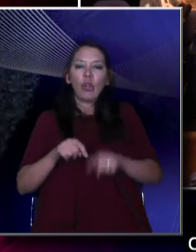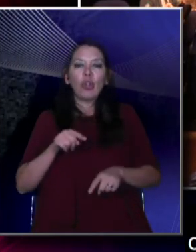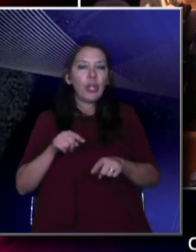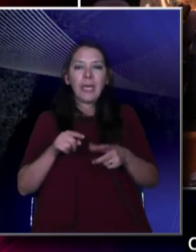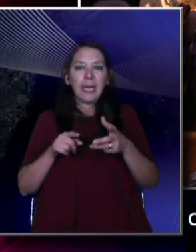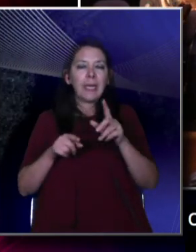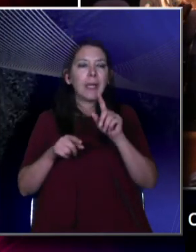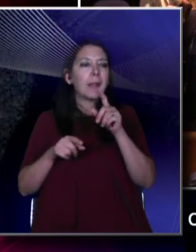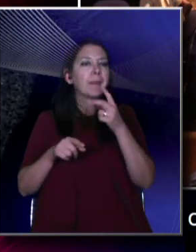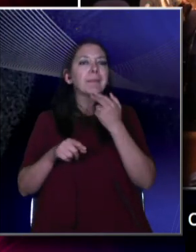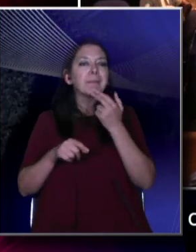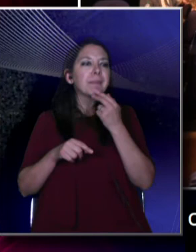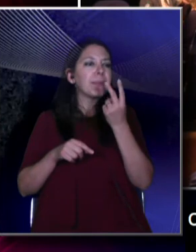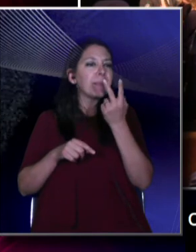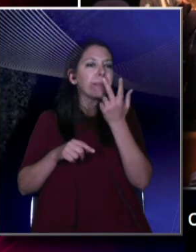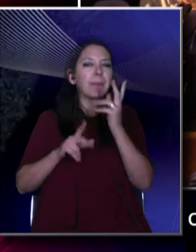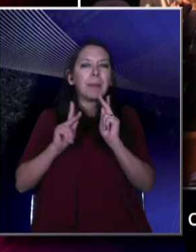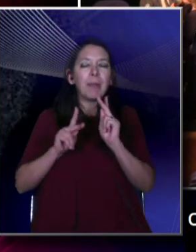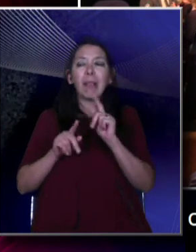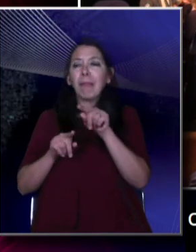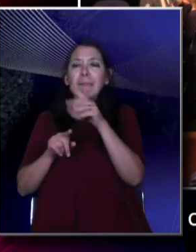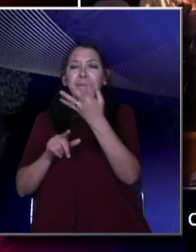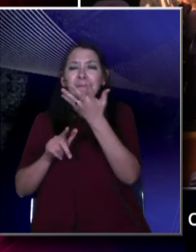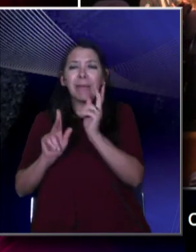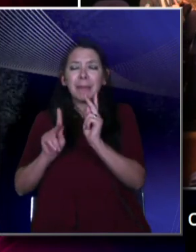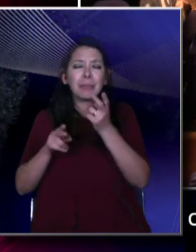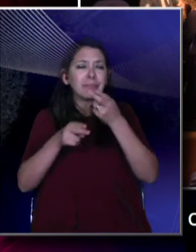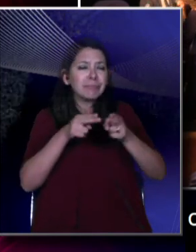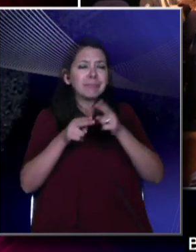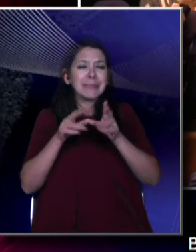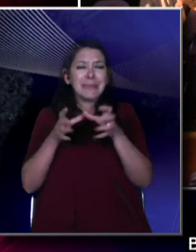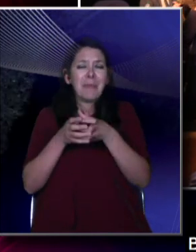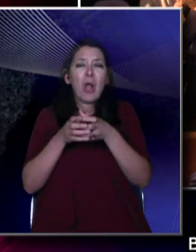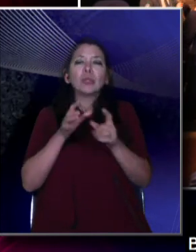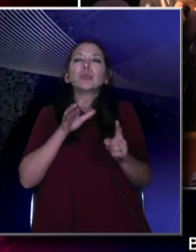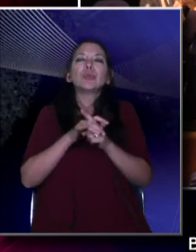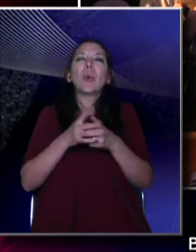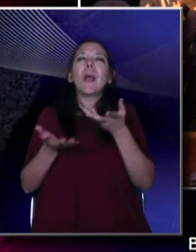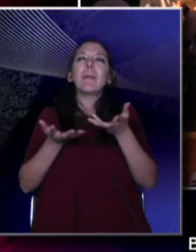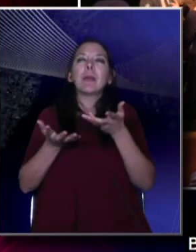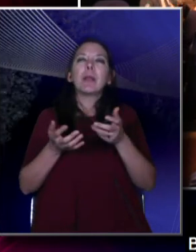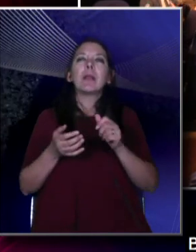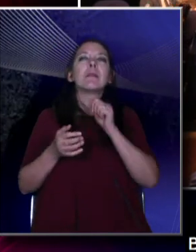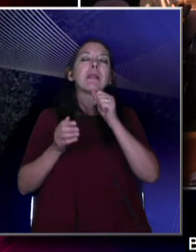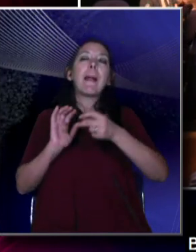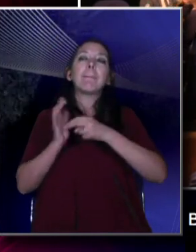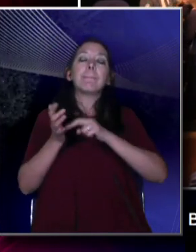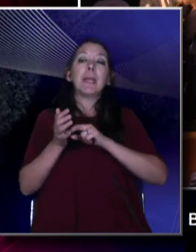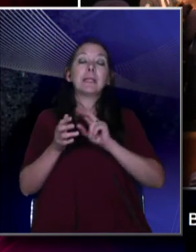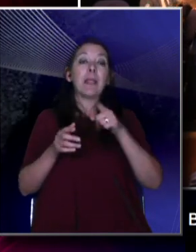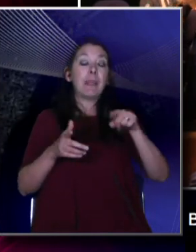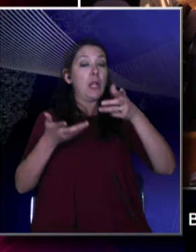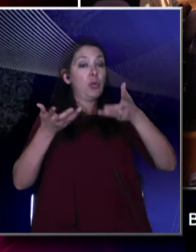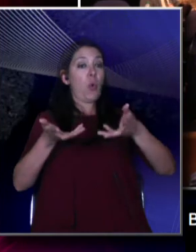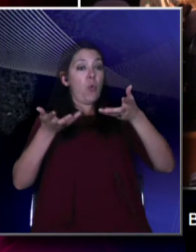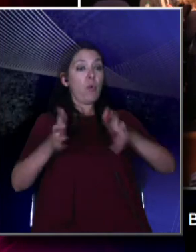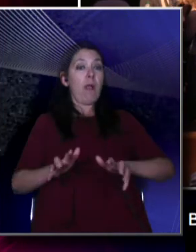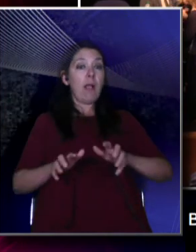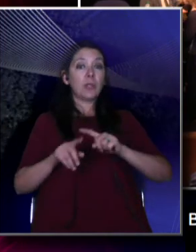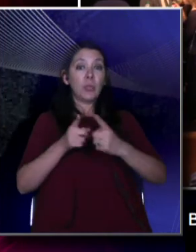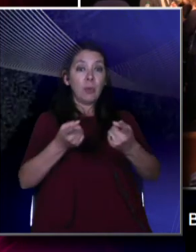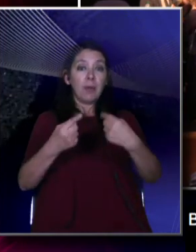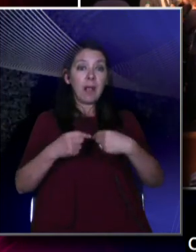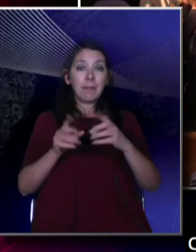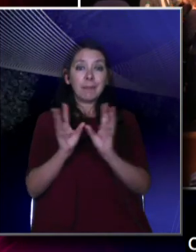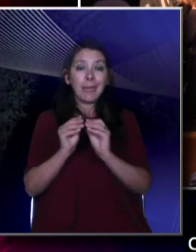get 5 people. So it's not because people don't want to do it. It's just people have complex